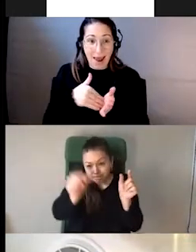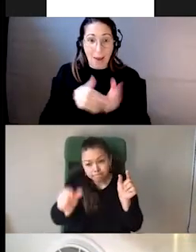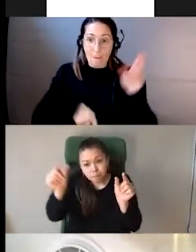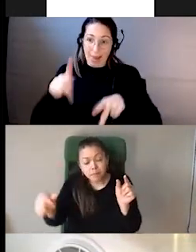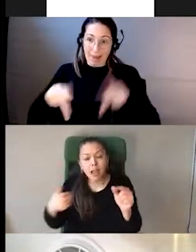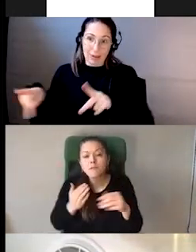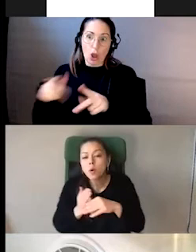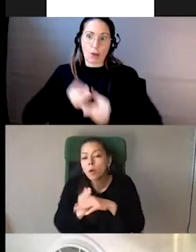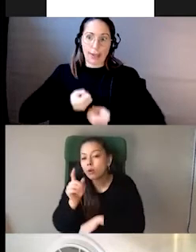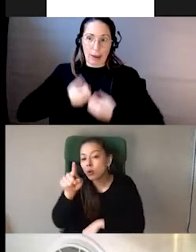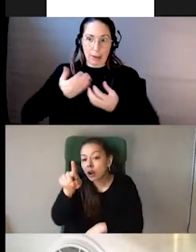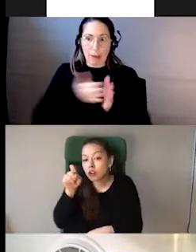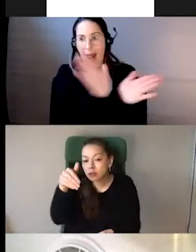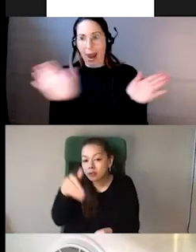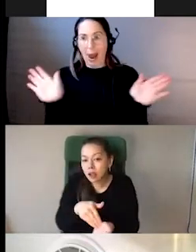Canada.